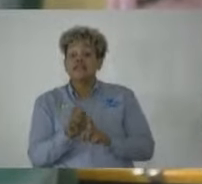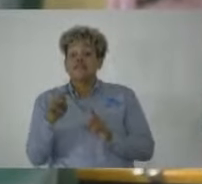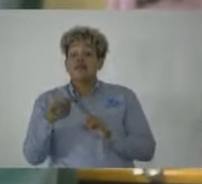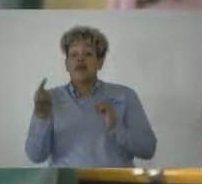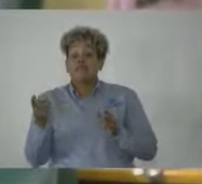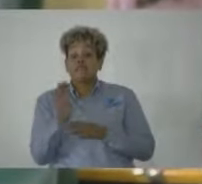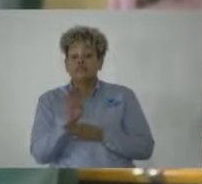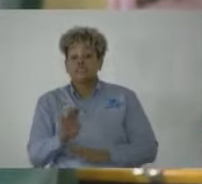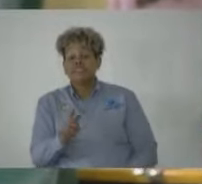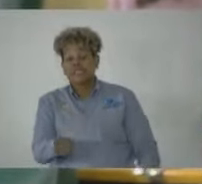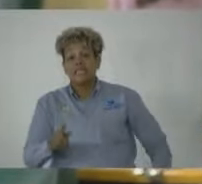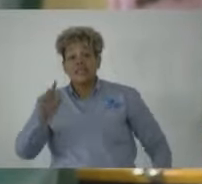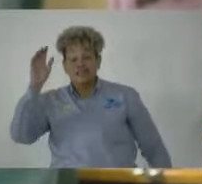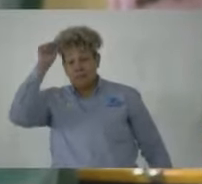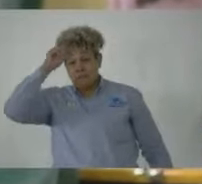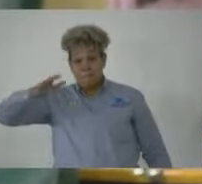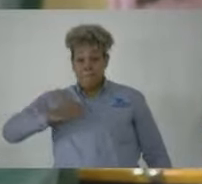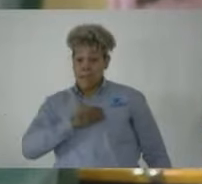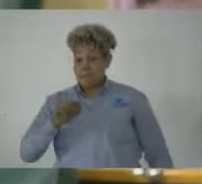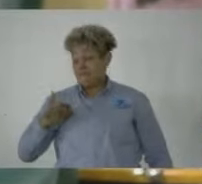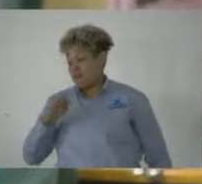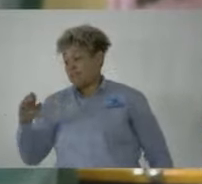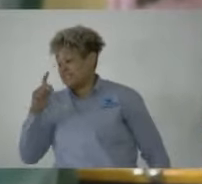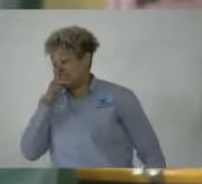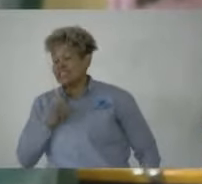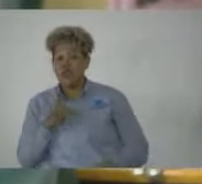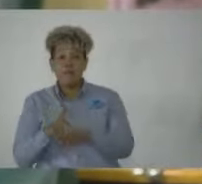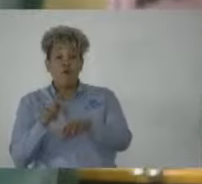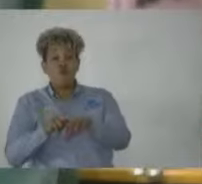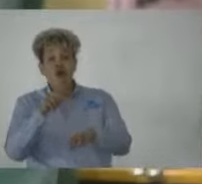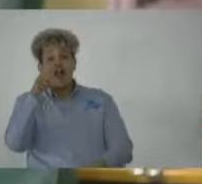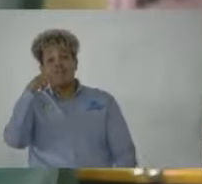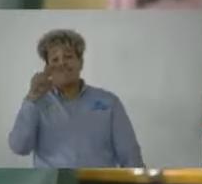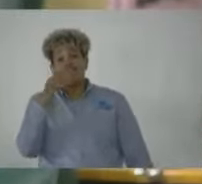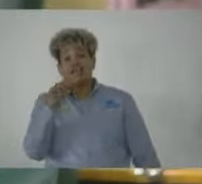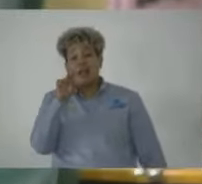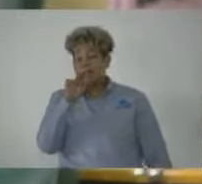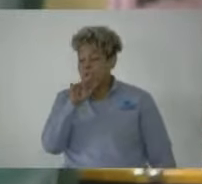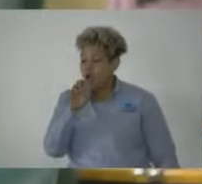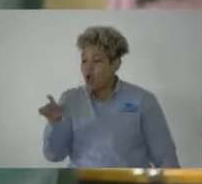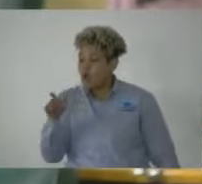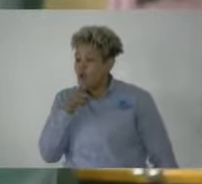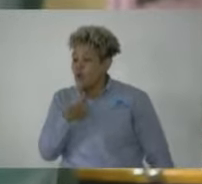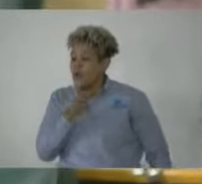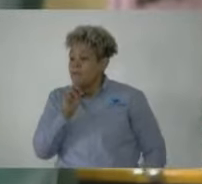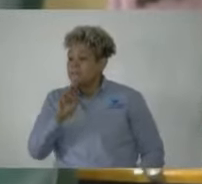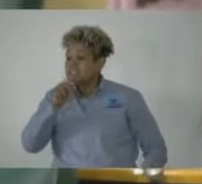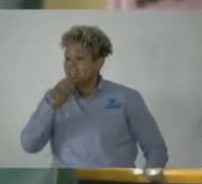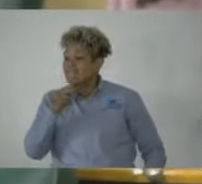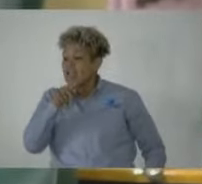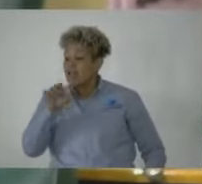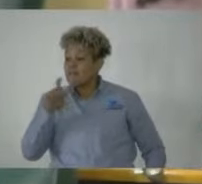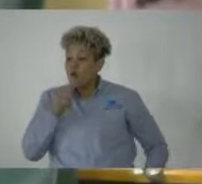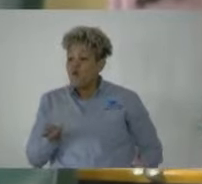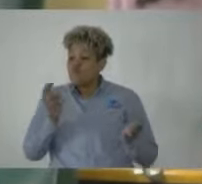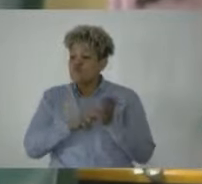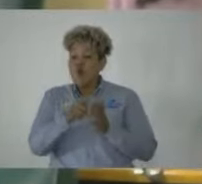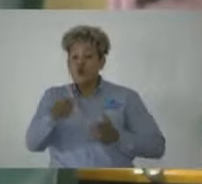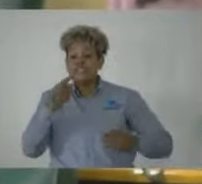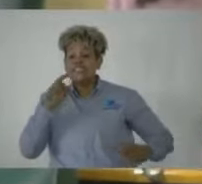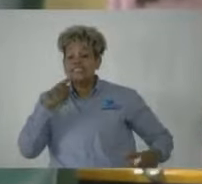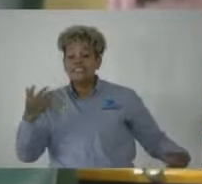opposition business, the member from East Kingston and Port Royal, who, Mr. Philip Paulwell, who rose to his feet and